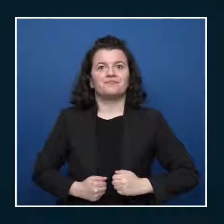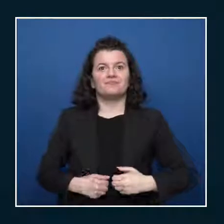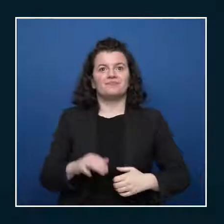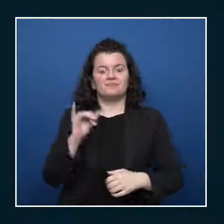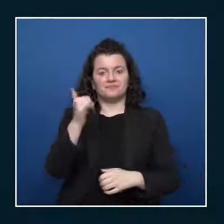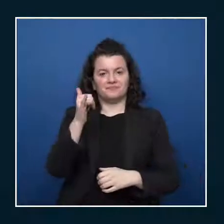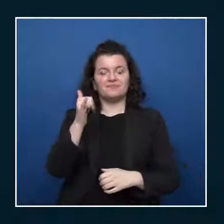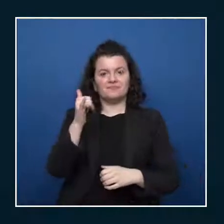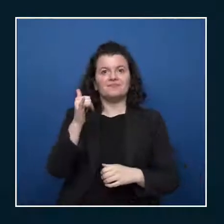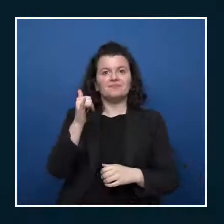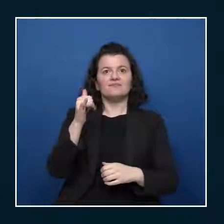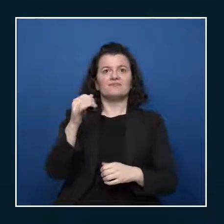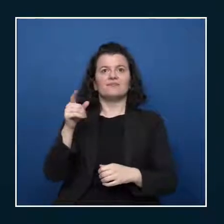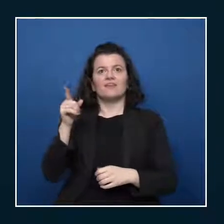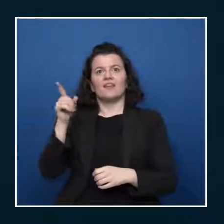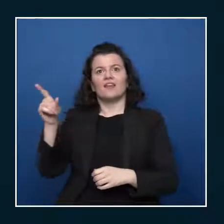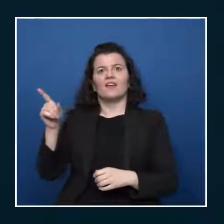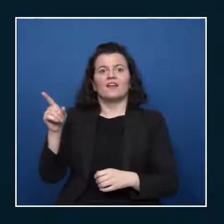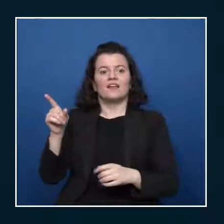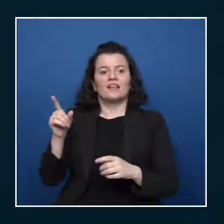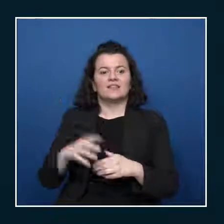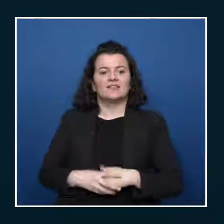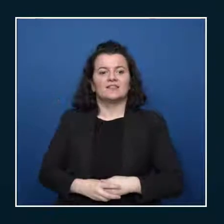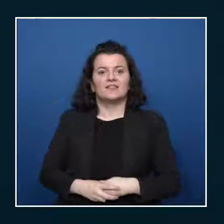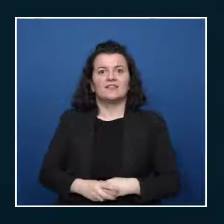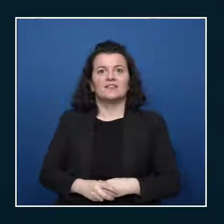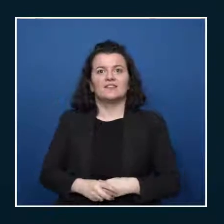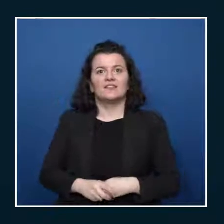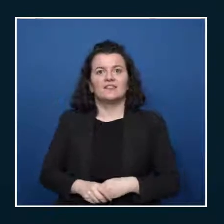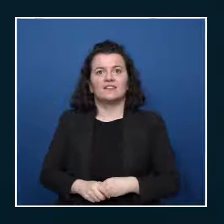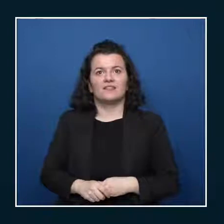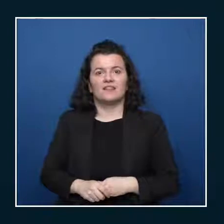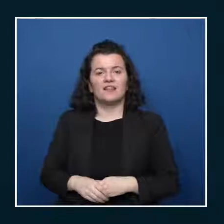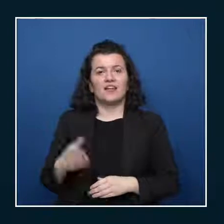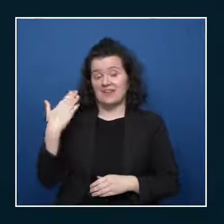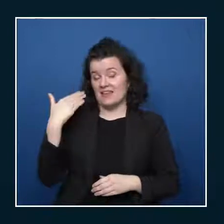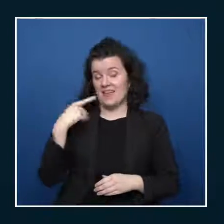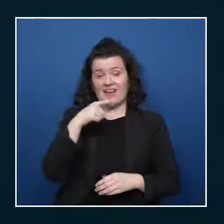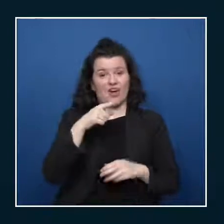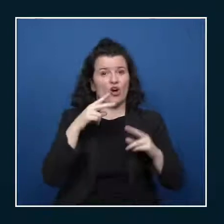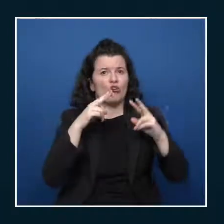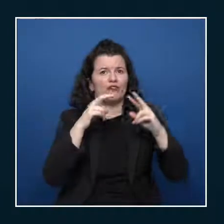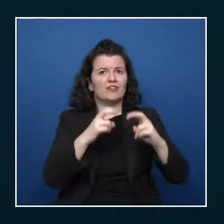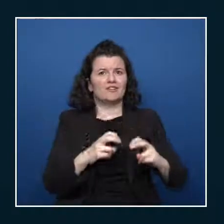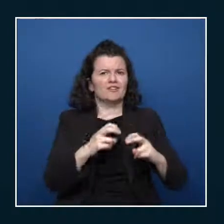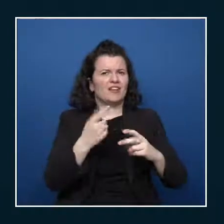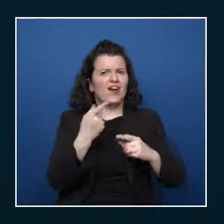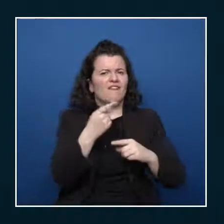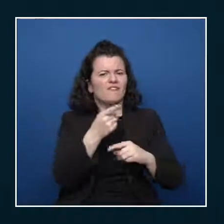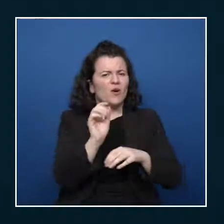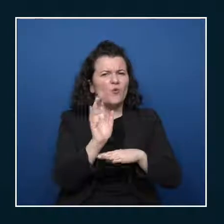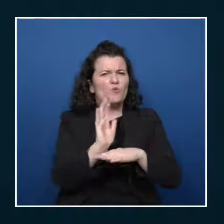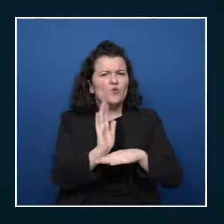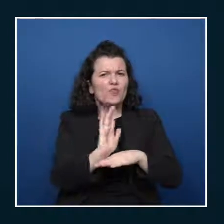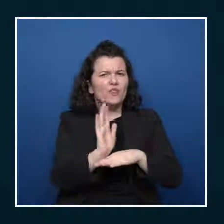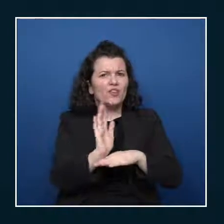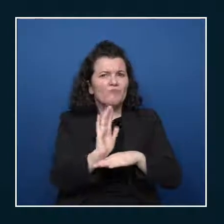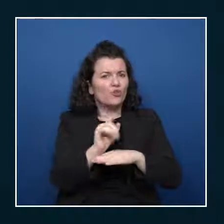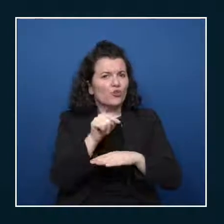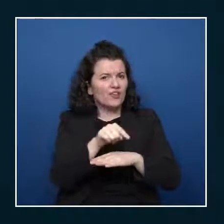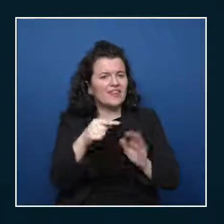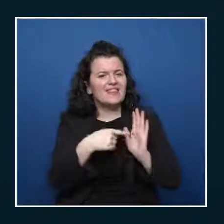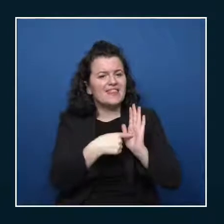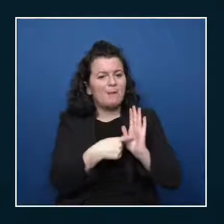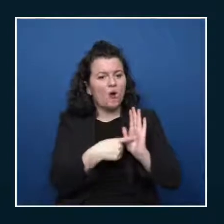by David Carmona, where he searched in the movie, Avengers movie. That was a fun demo. I like